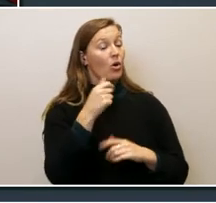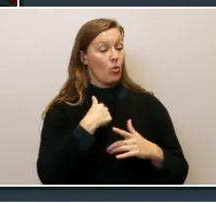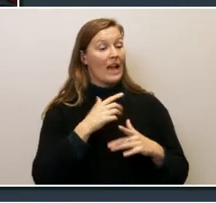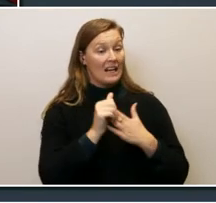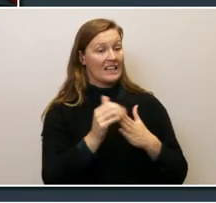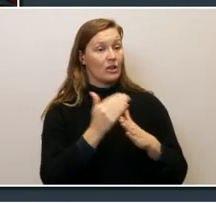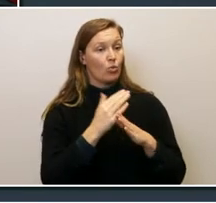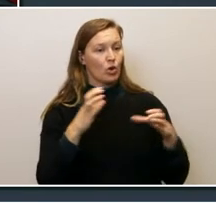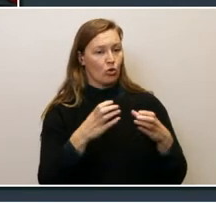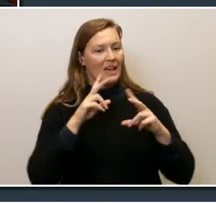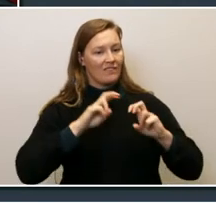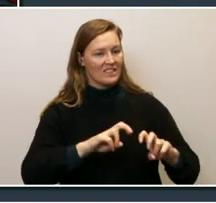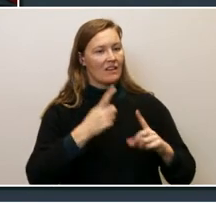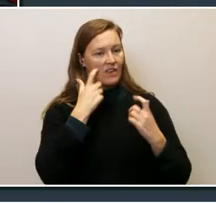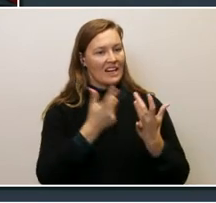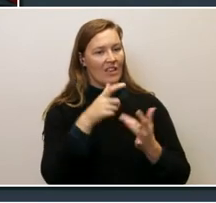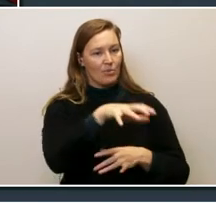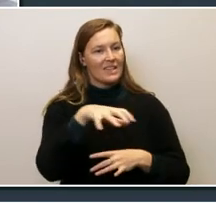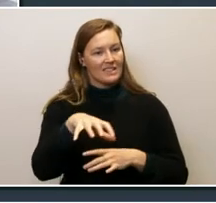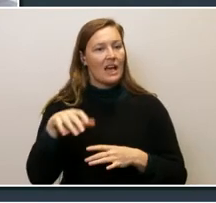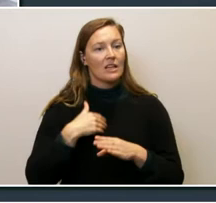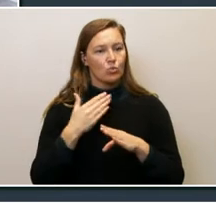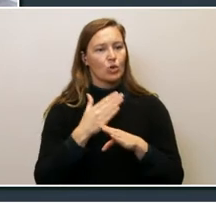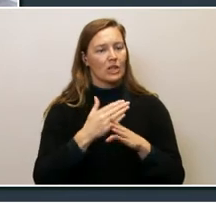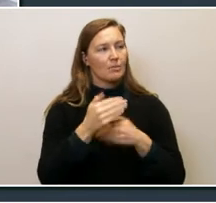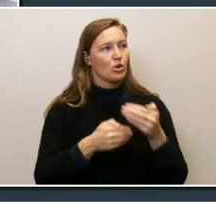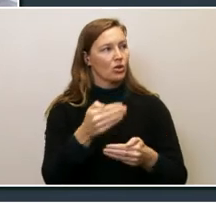working group that is investigating other locations, and that's a work in progress.